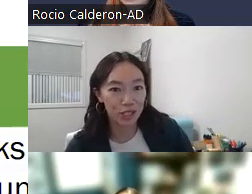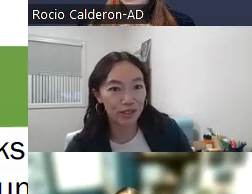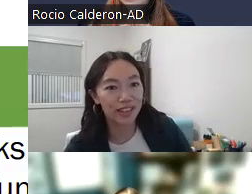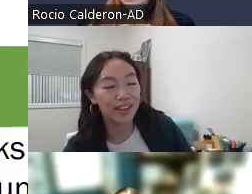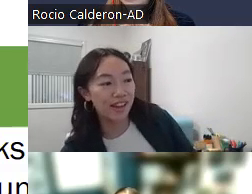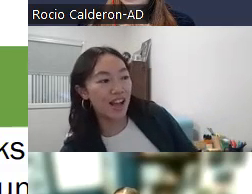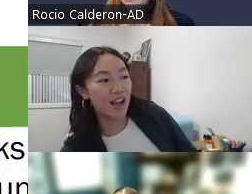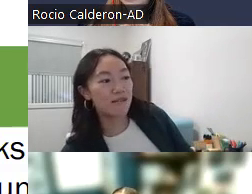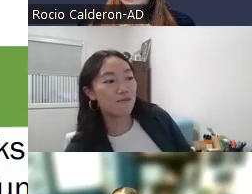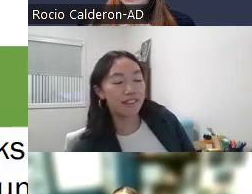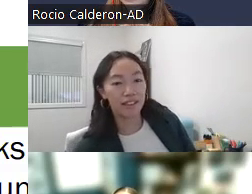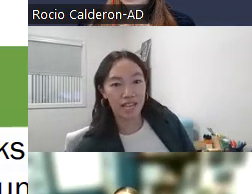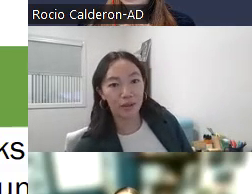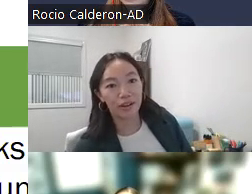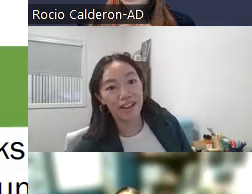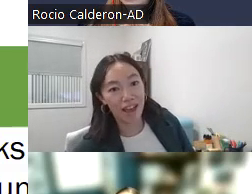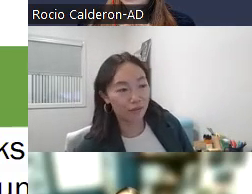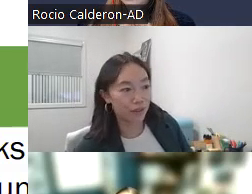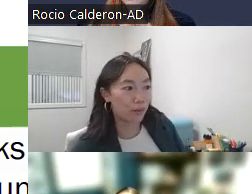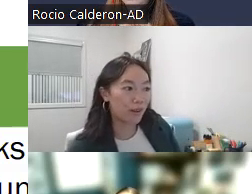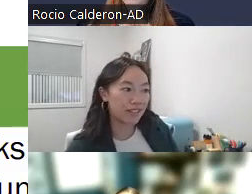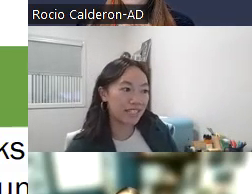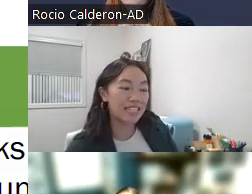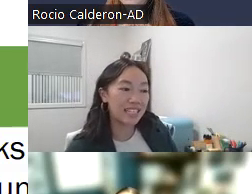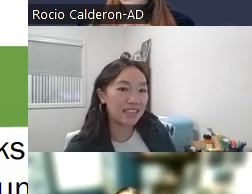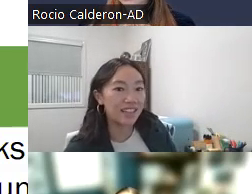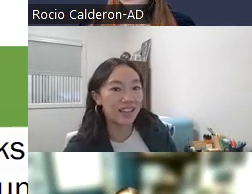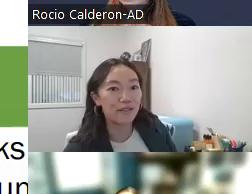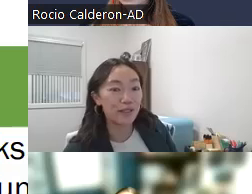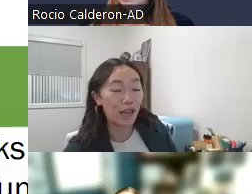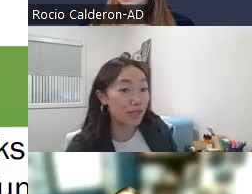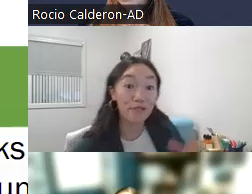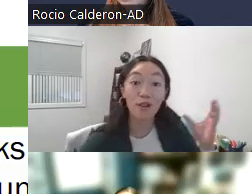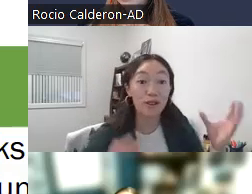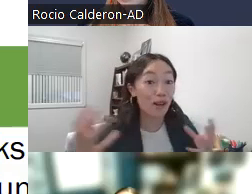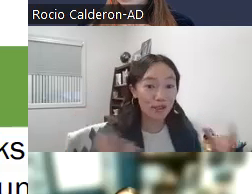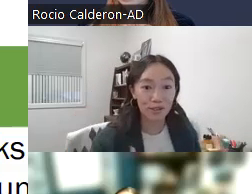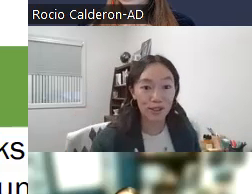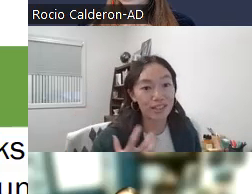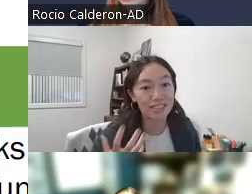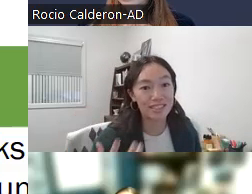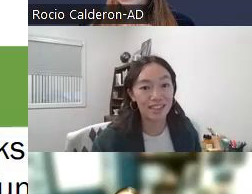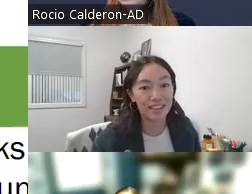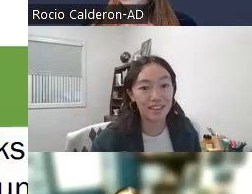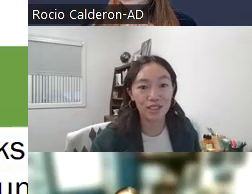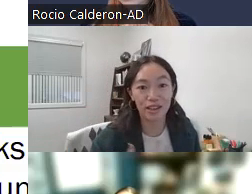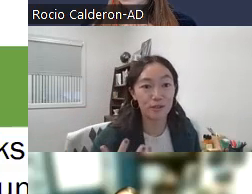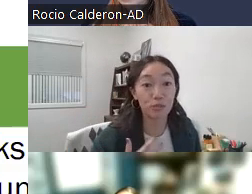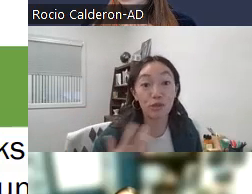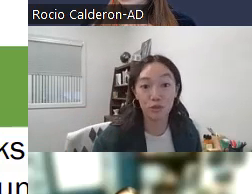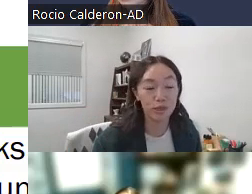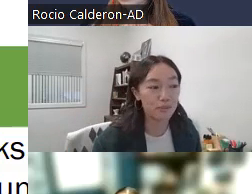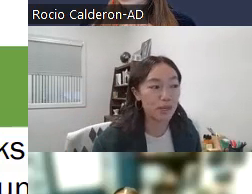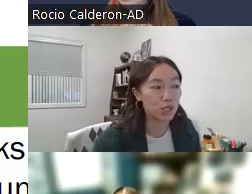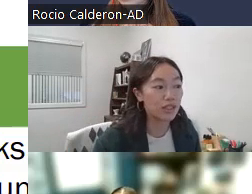really diligently, and thank Taylor and Ed for their work on this. They did they followed a lot of different threads